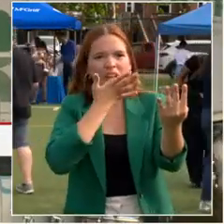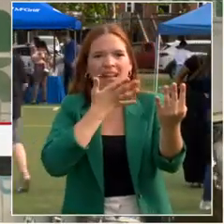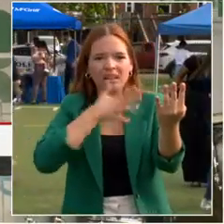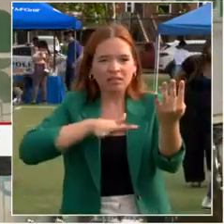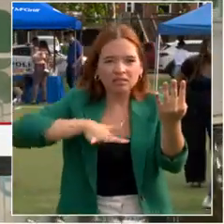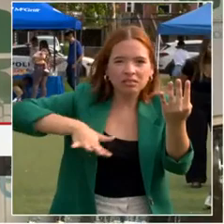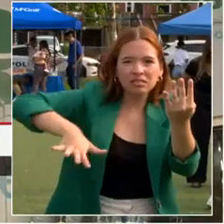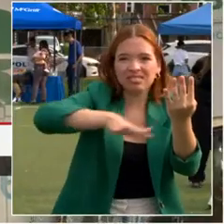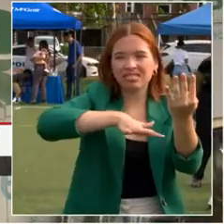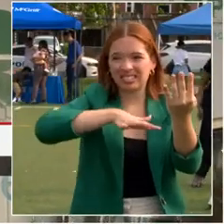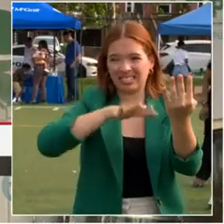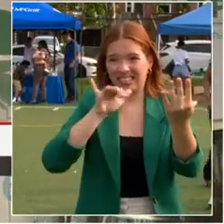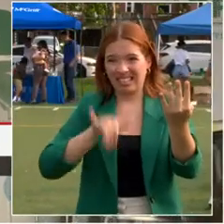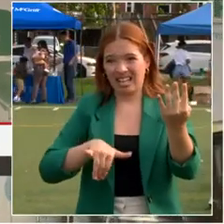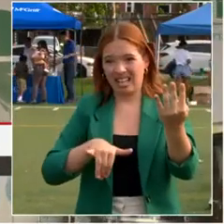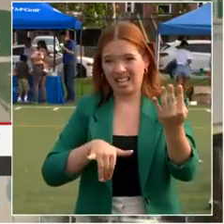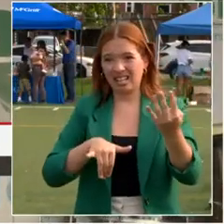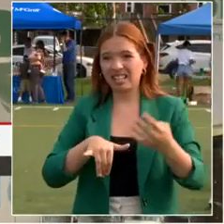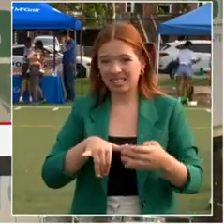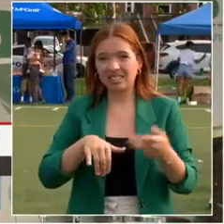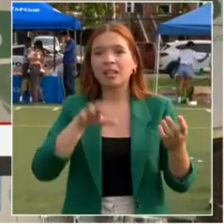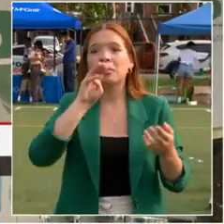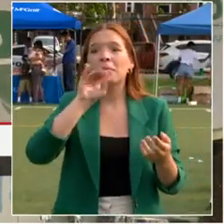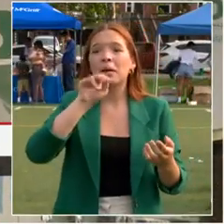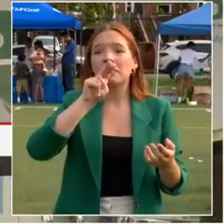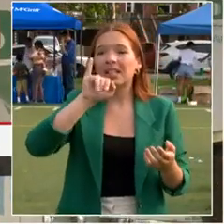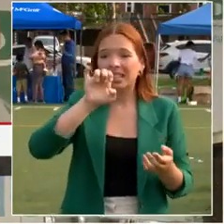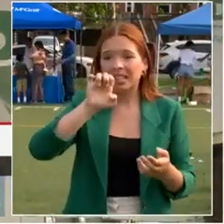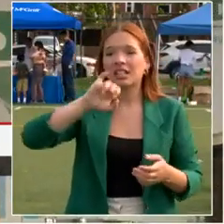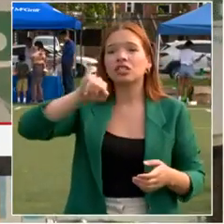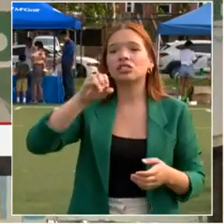D. Johnson was?